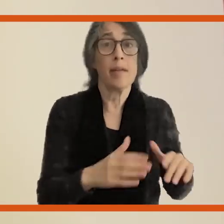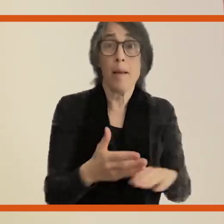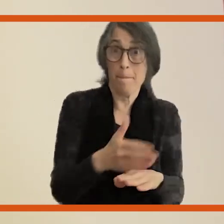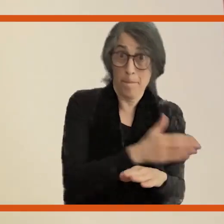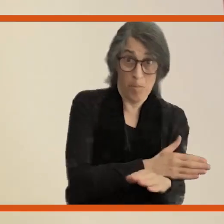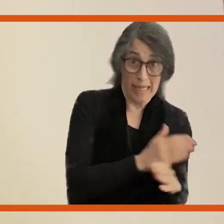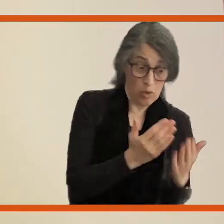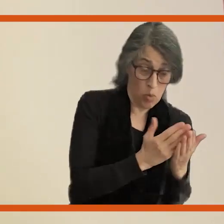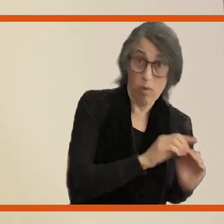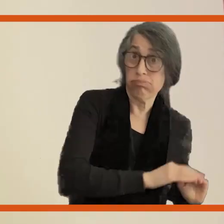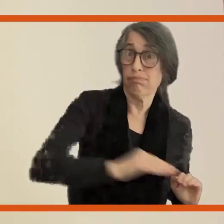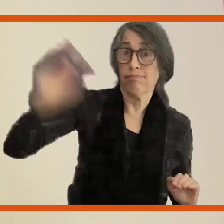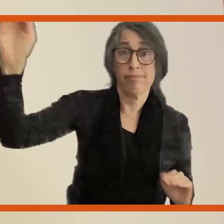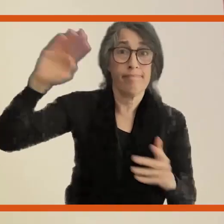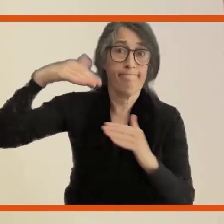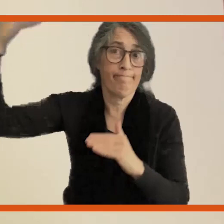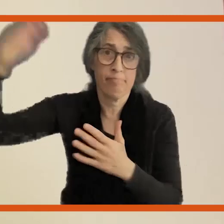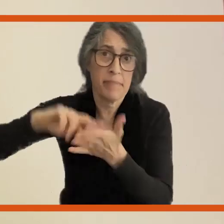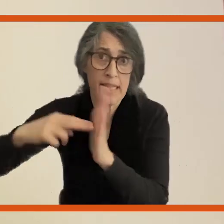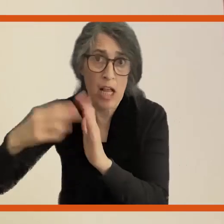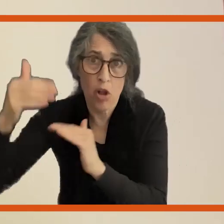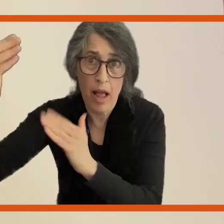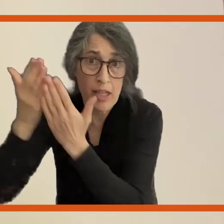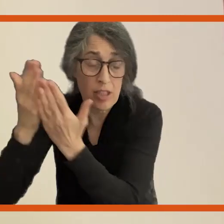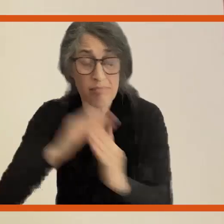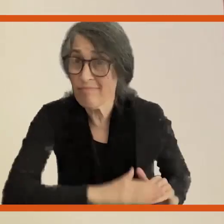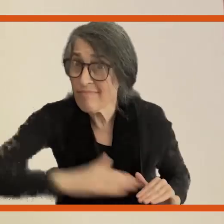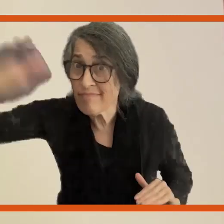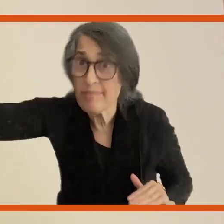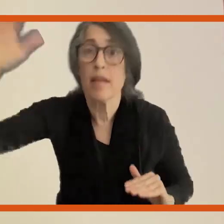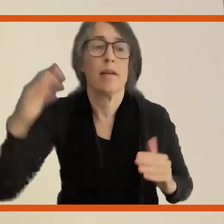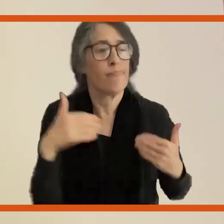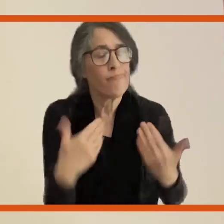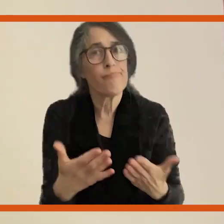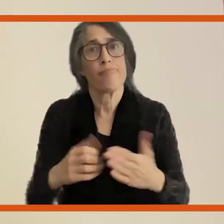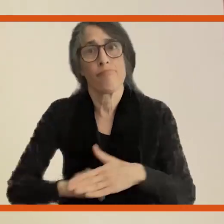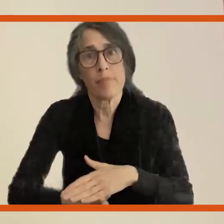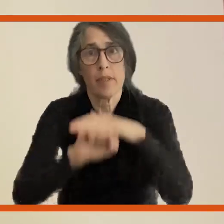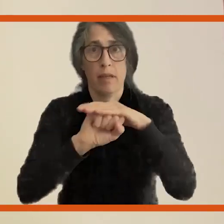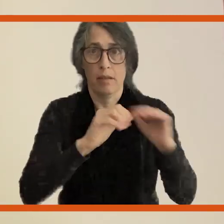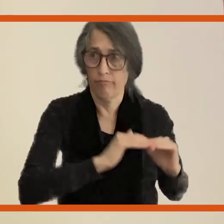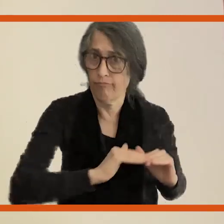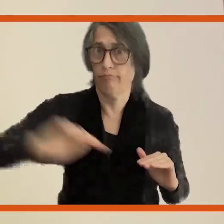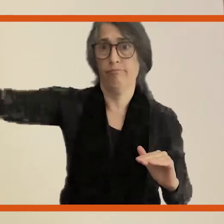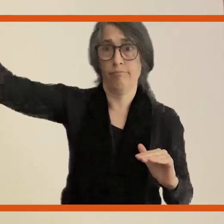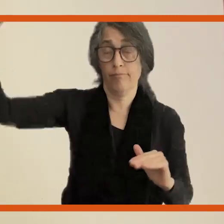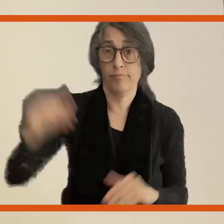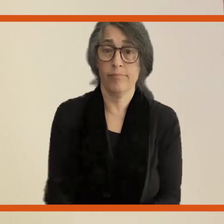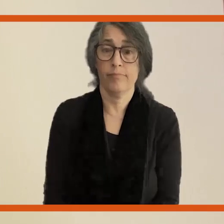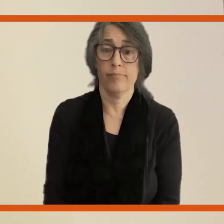the support they need from preschool to tertiary vocational education in inclusive and accessible